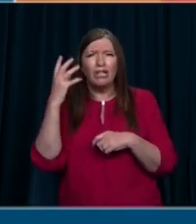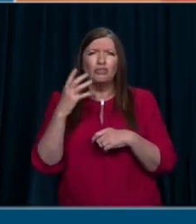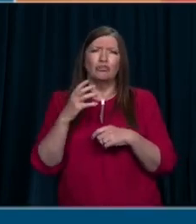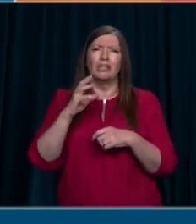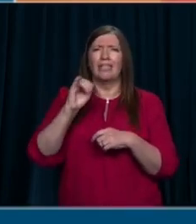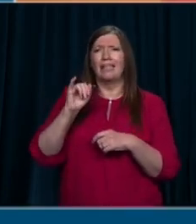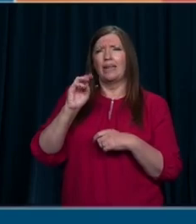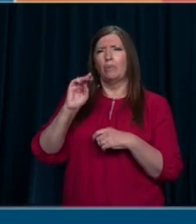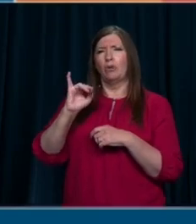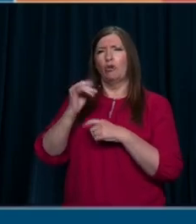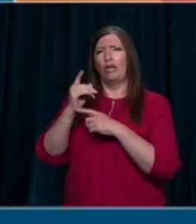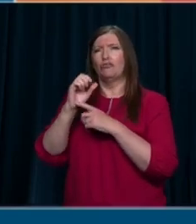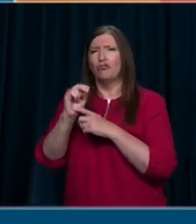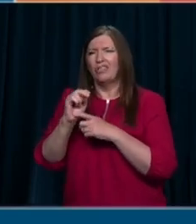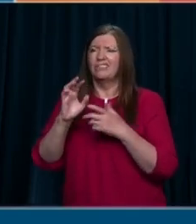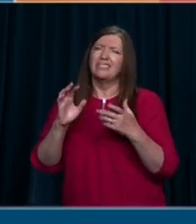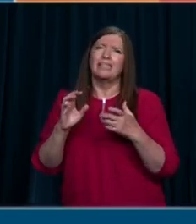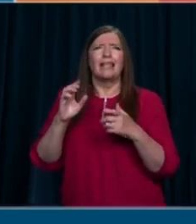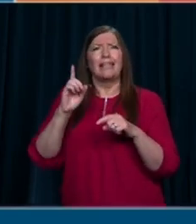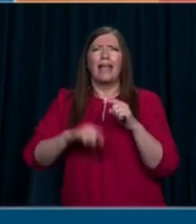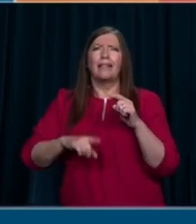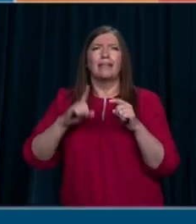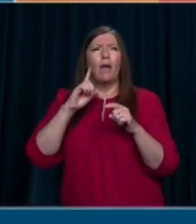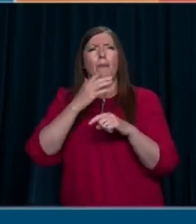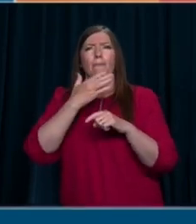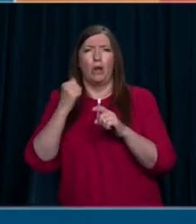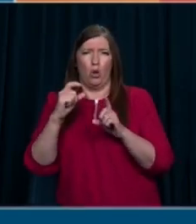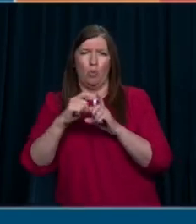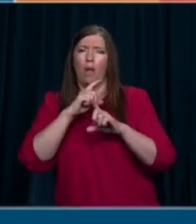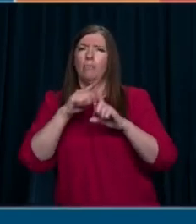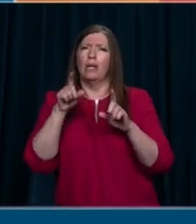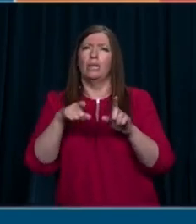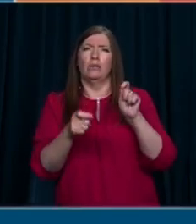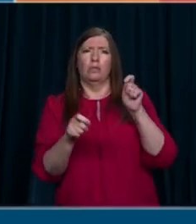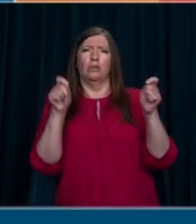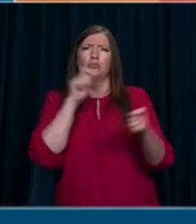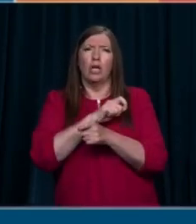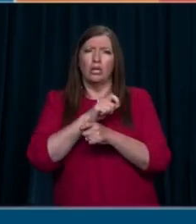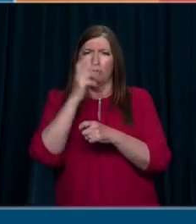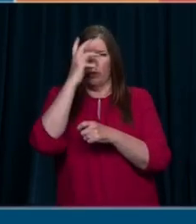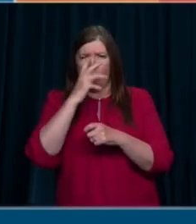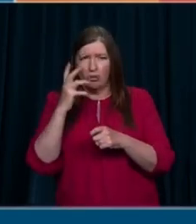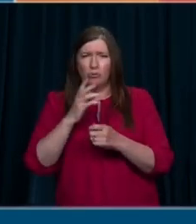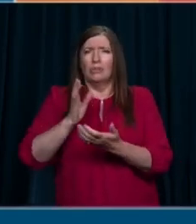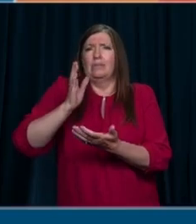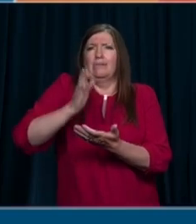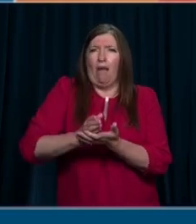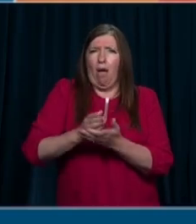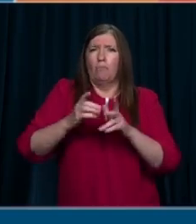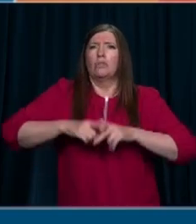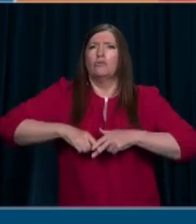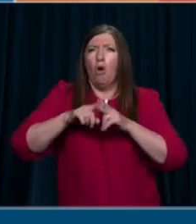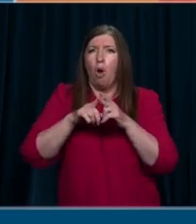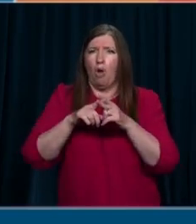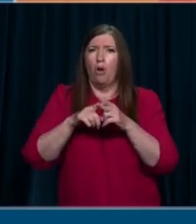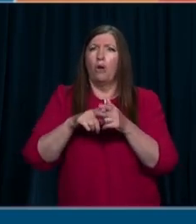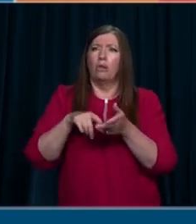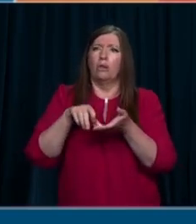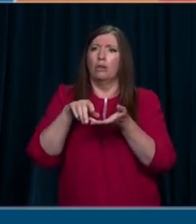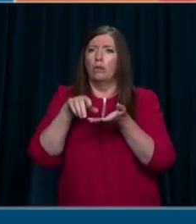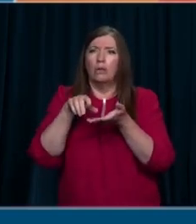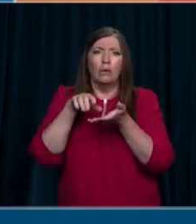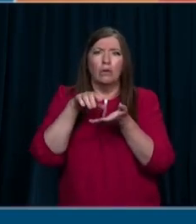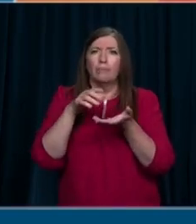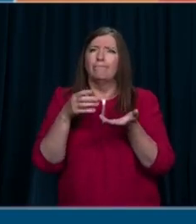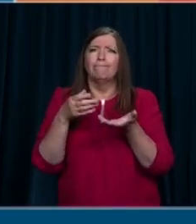little bit of something better. But we need to stop and start counting our